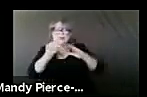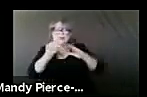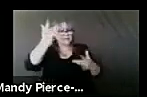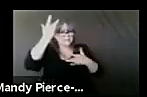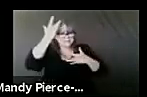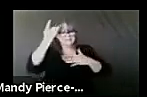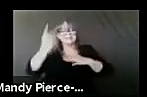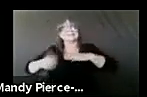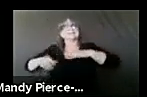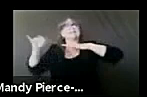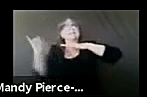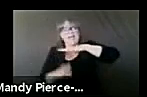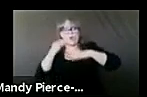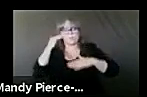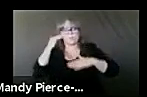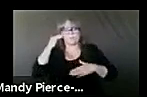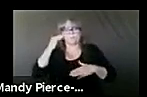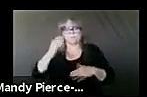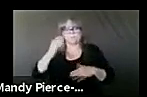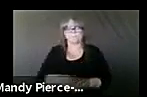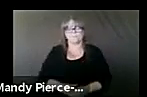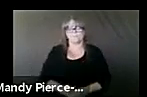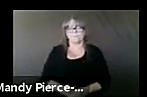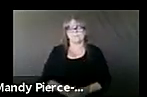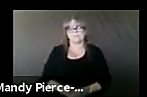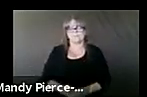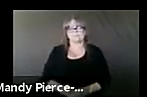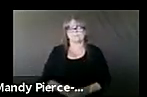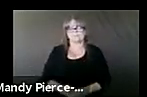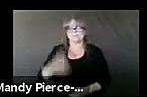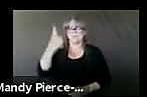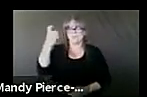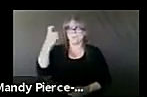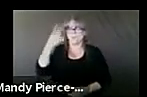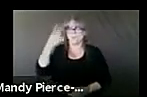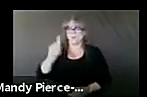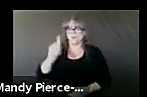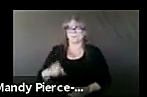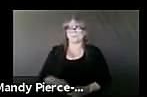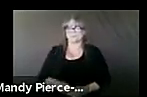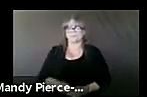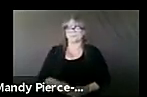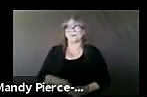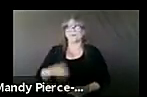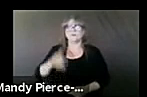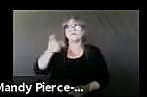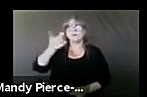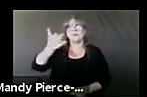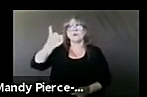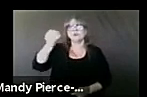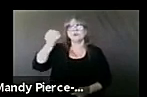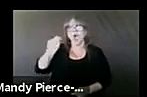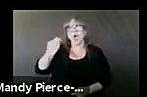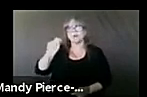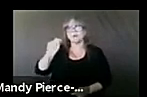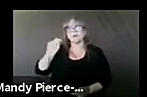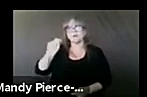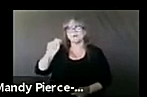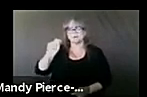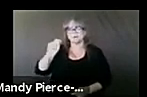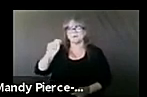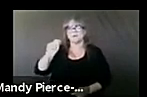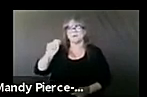All right, and then this will be the last question. This is from John Ingold at the Colorado Sun. When you say you expect 30 to 40% of the state to